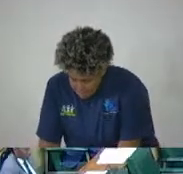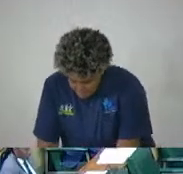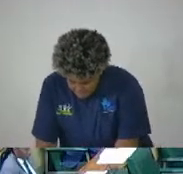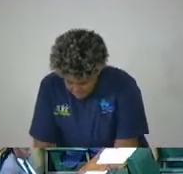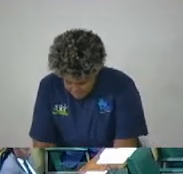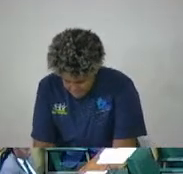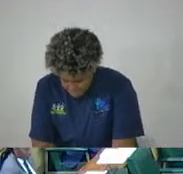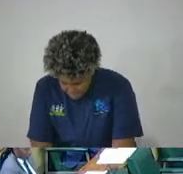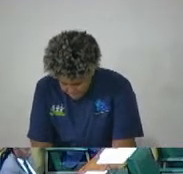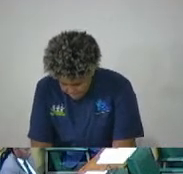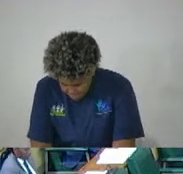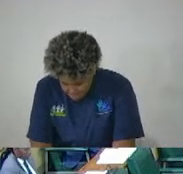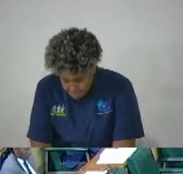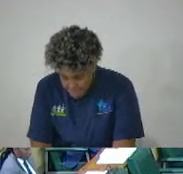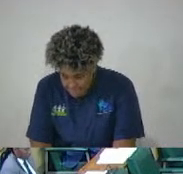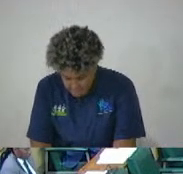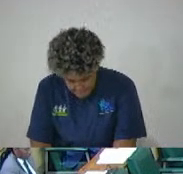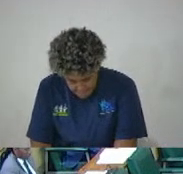House Leader.